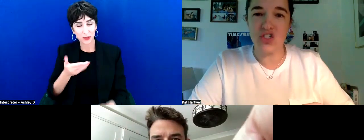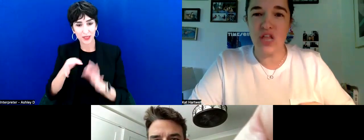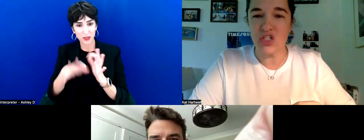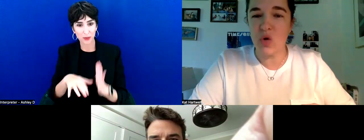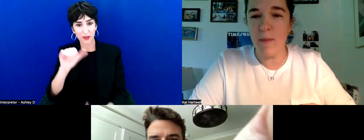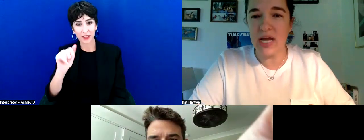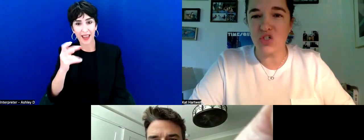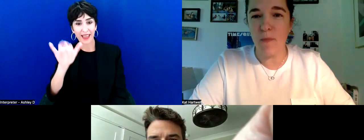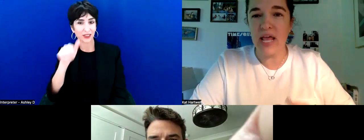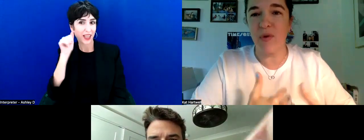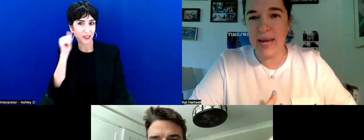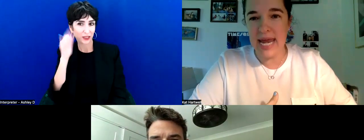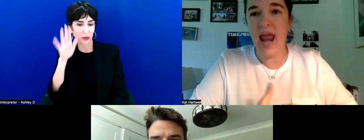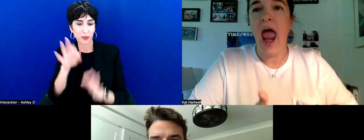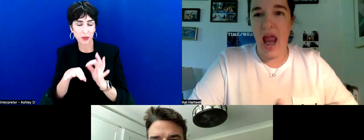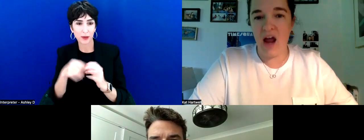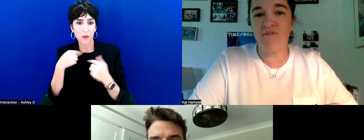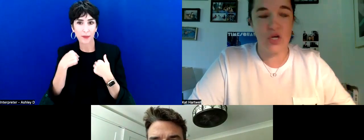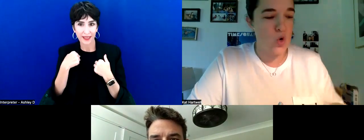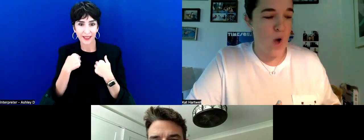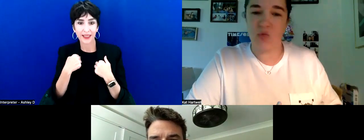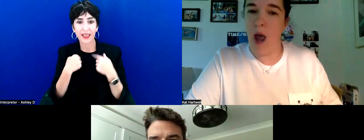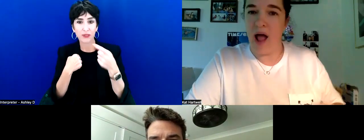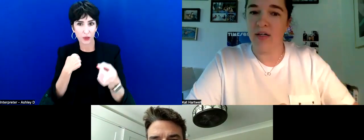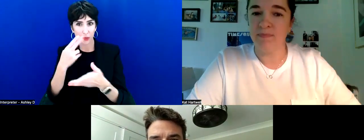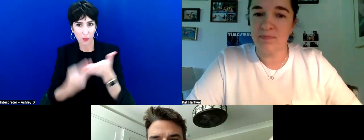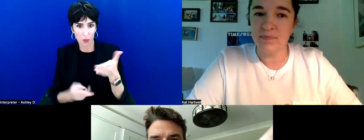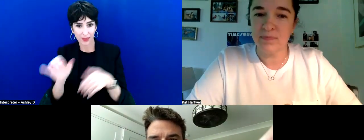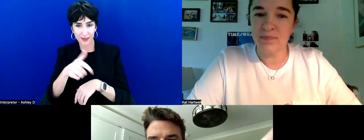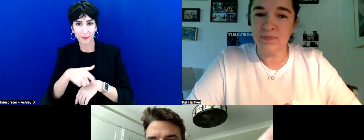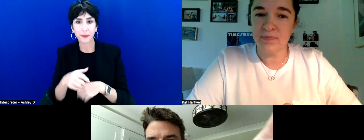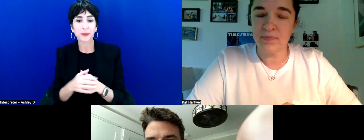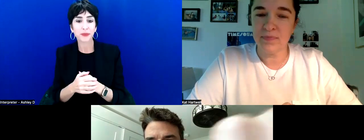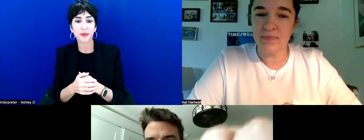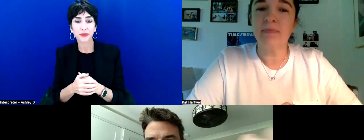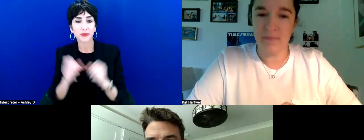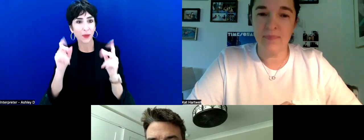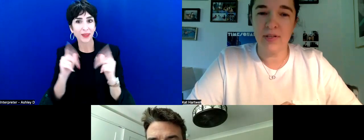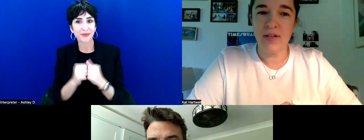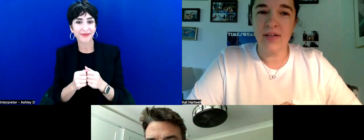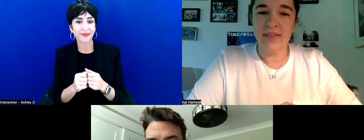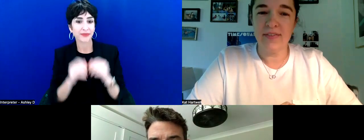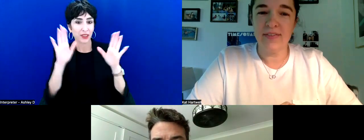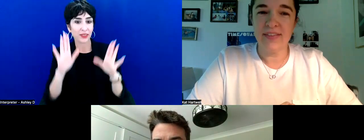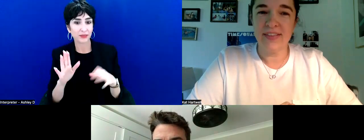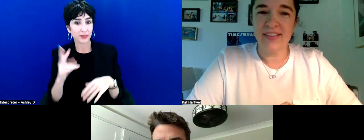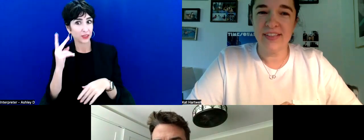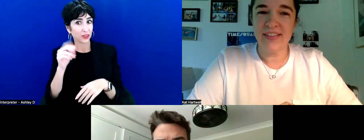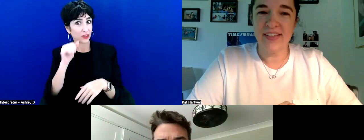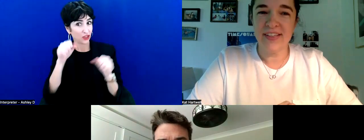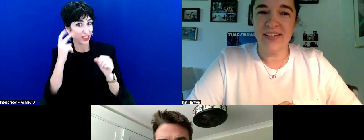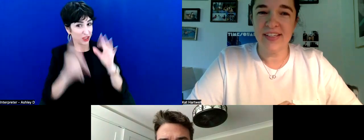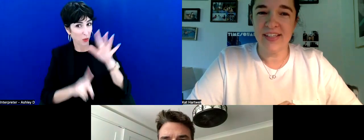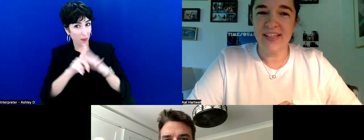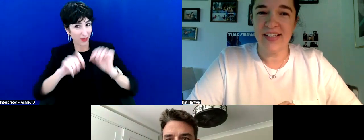interpreter. Actually, she will be interpreting for me and for you as well. Okay. Yeah, does she appear on the screen